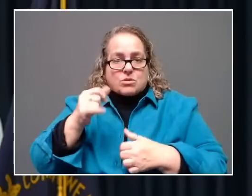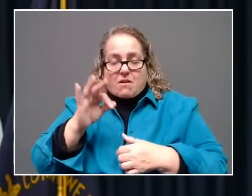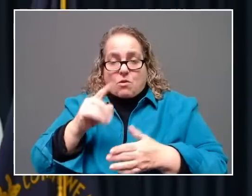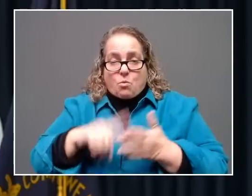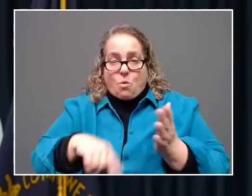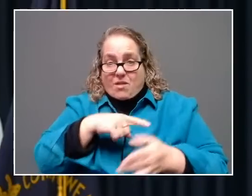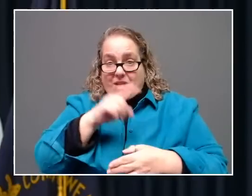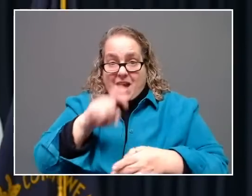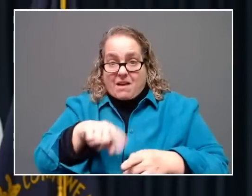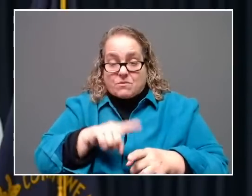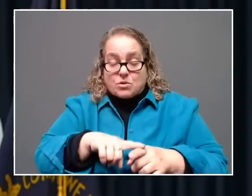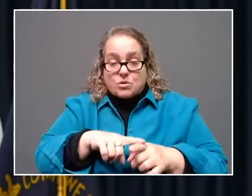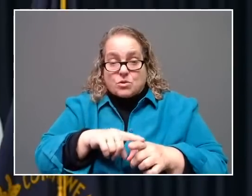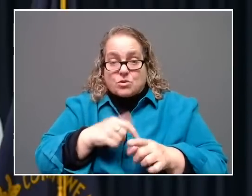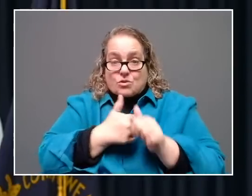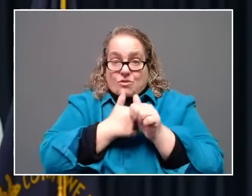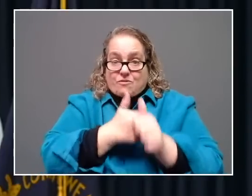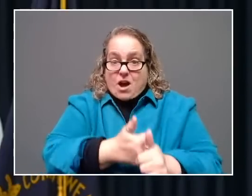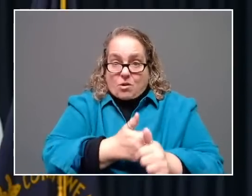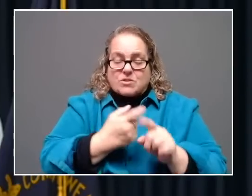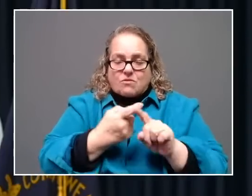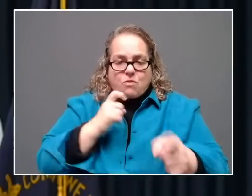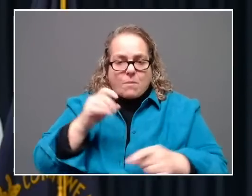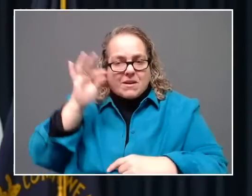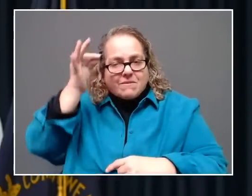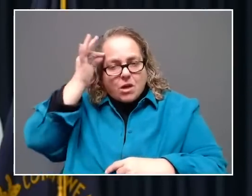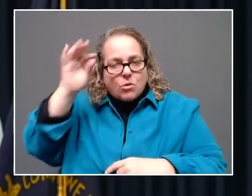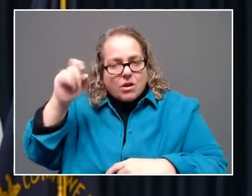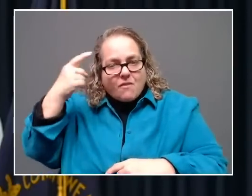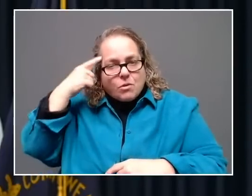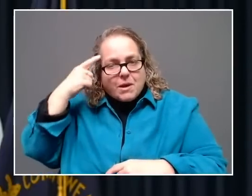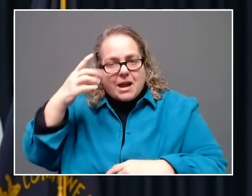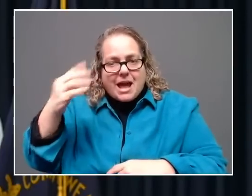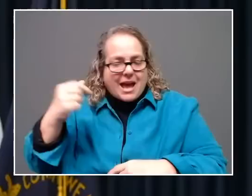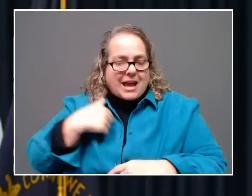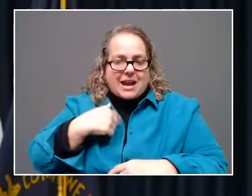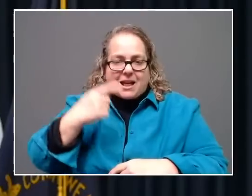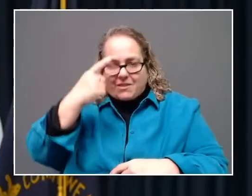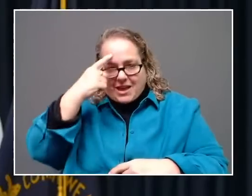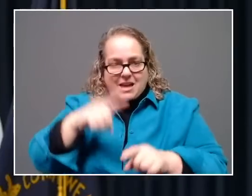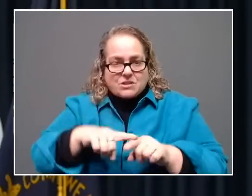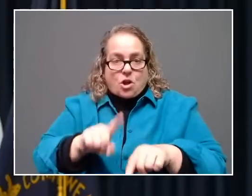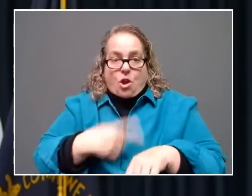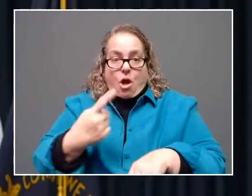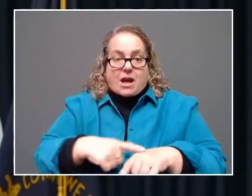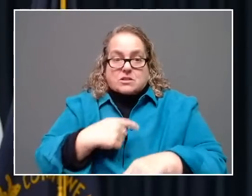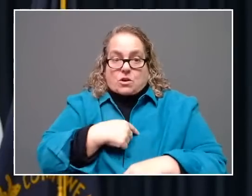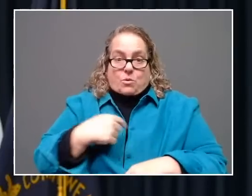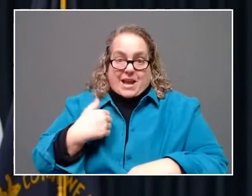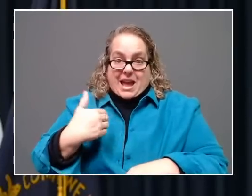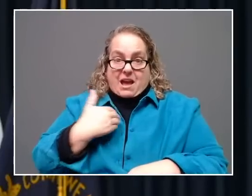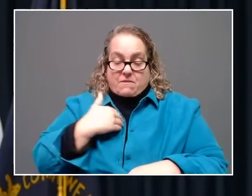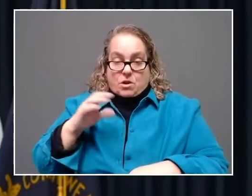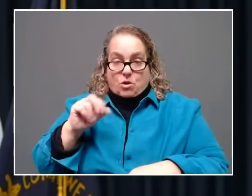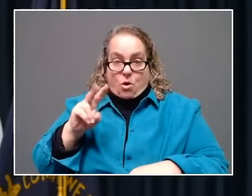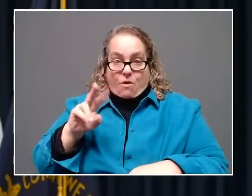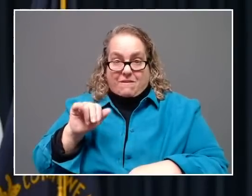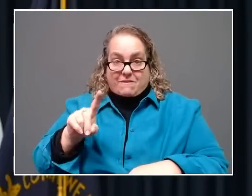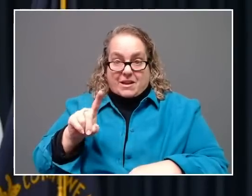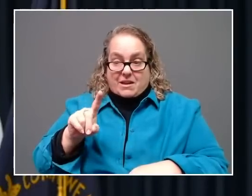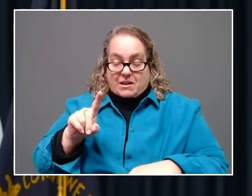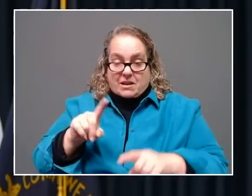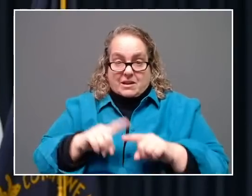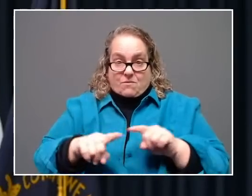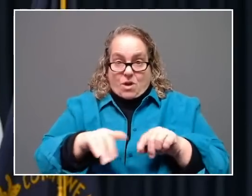abide by is from the federal government. And I certainly think as long as we have COVID, the levels that we have right now, masking